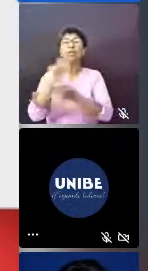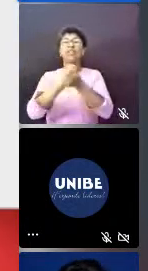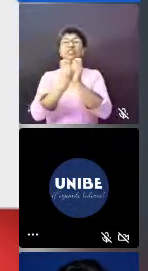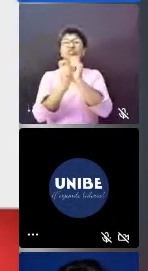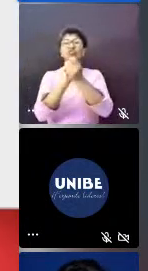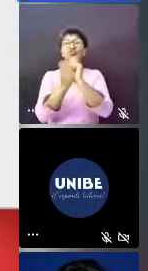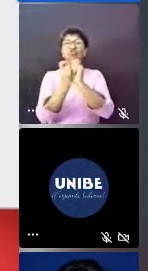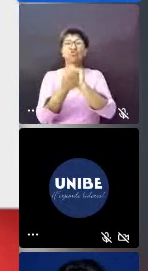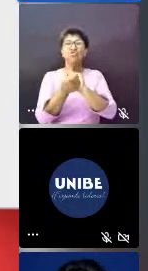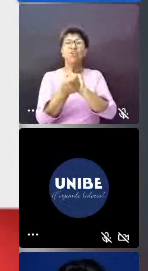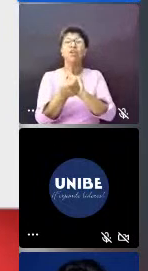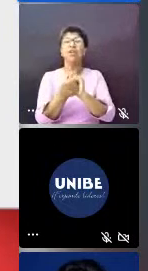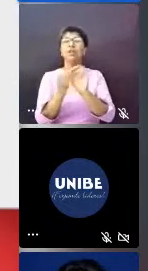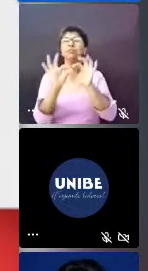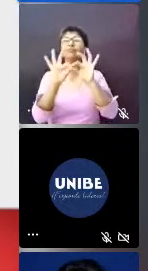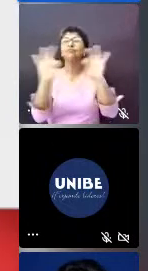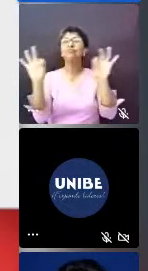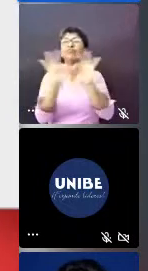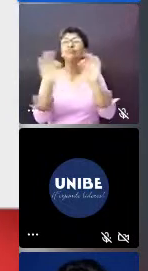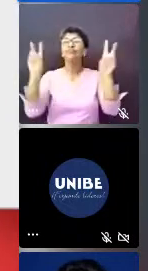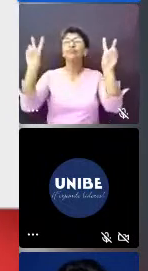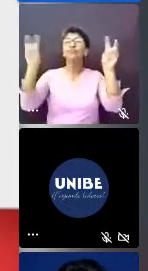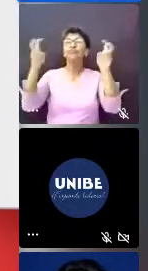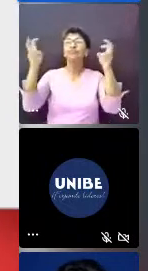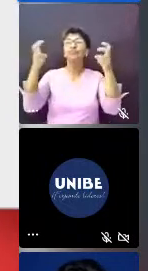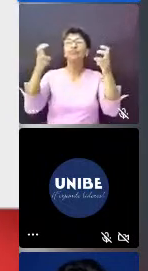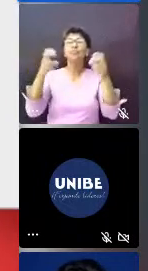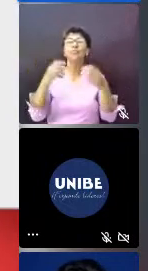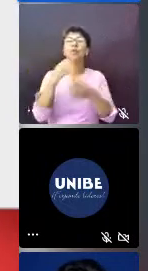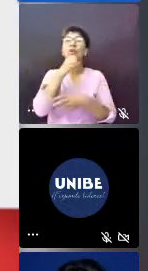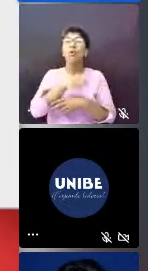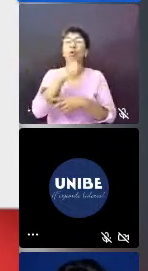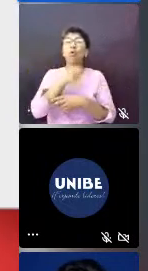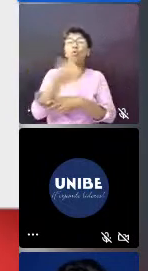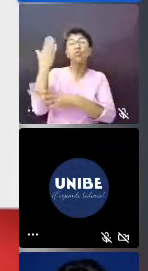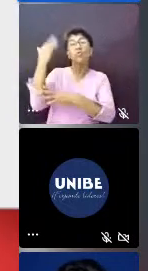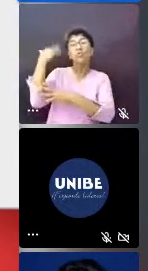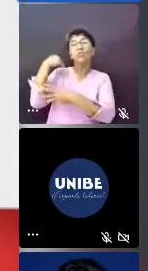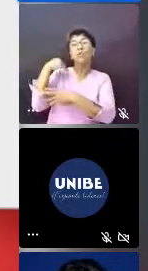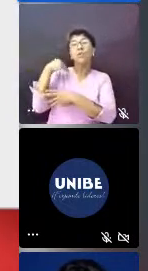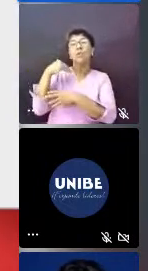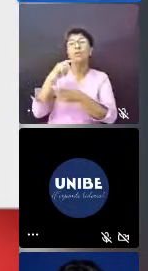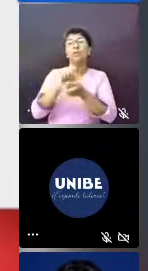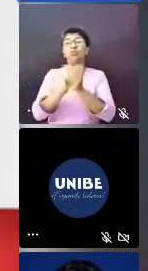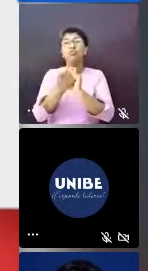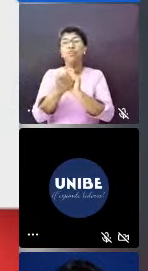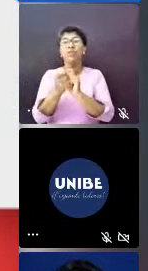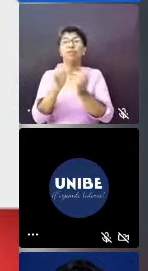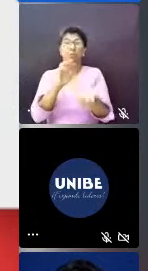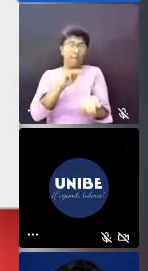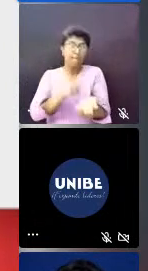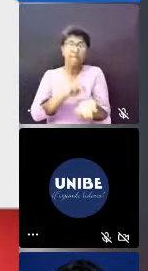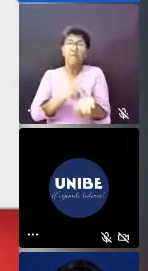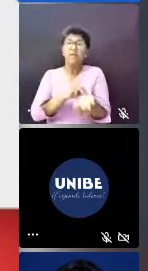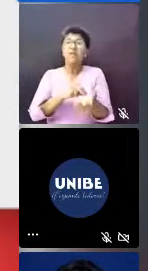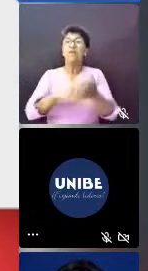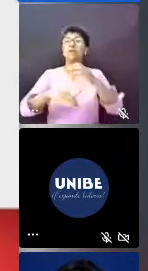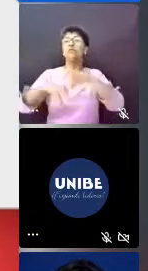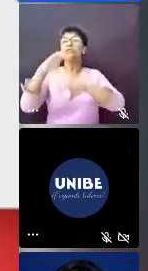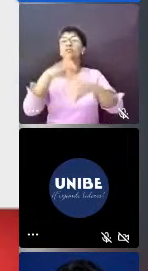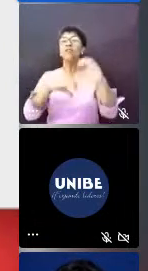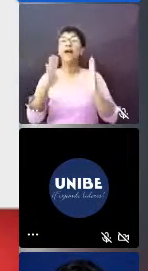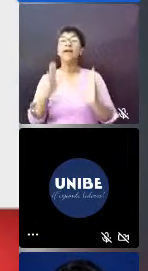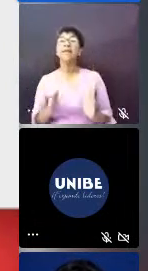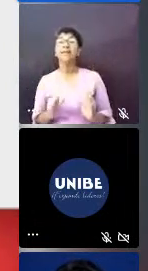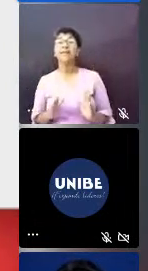name for using terminology from olden days and terminology from medical sciences. We